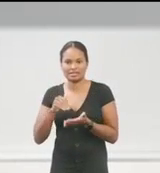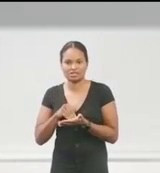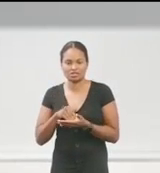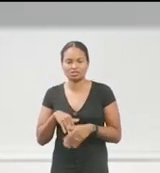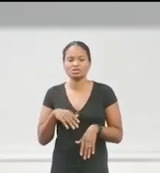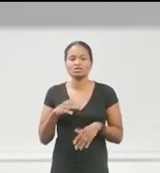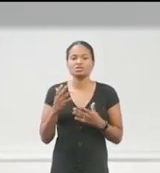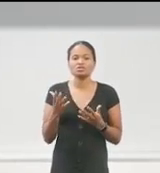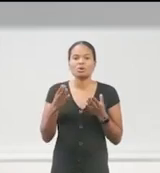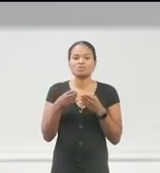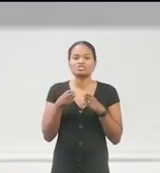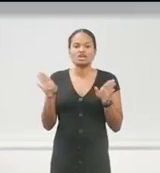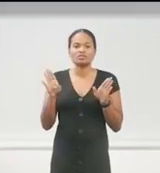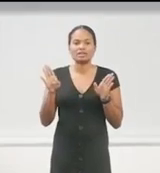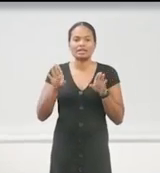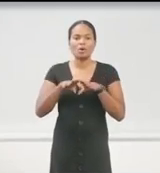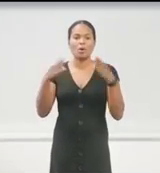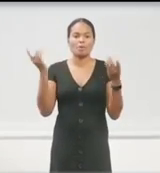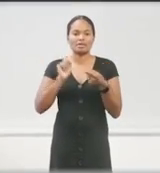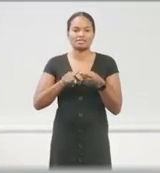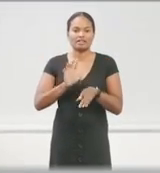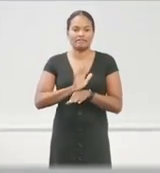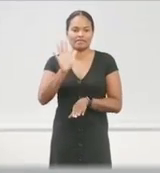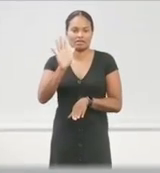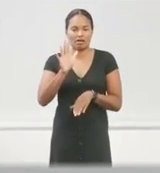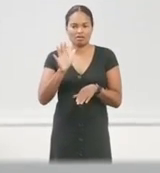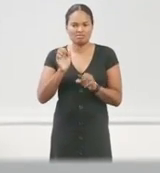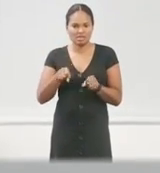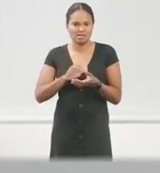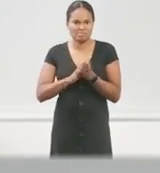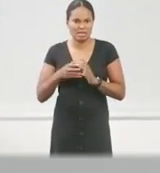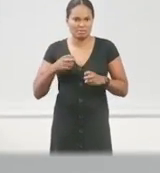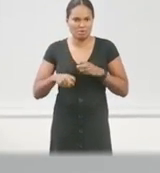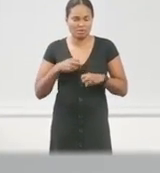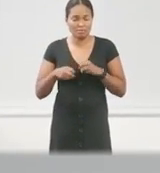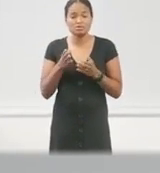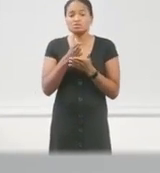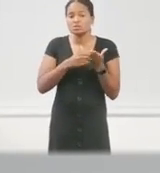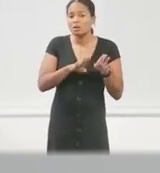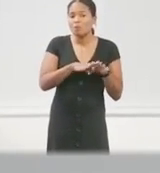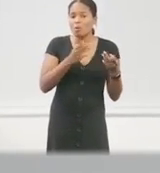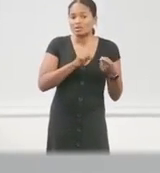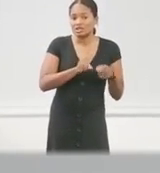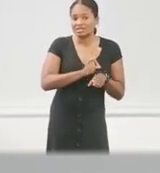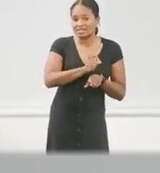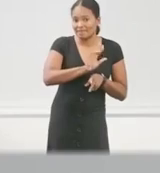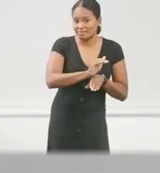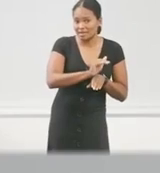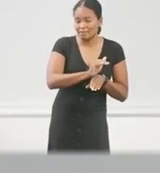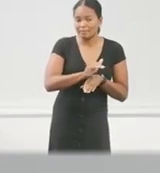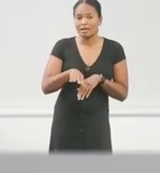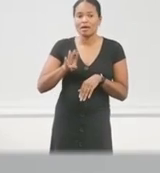open until 5 o'clock, which can be problematic. So there are a few that are open until 7, and so Burton Bar Library I